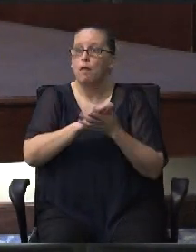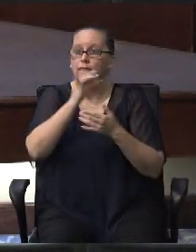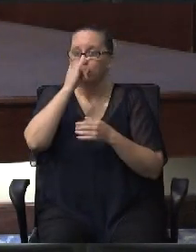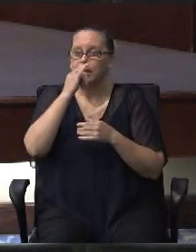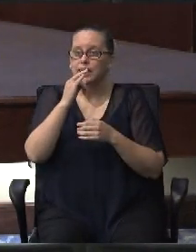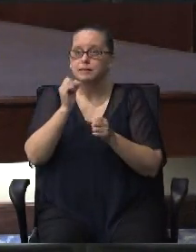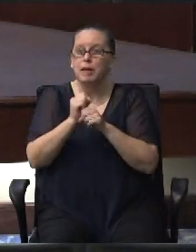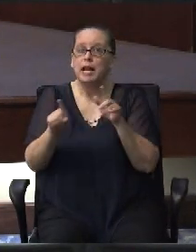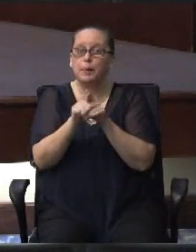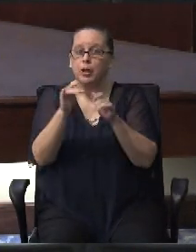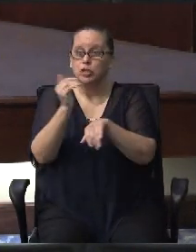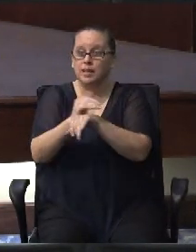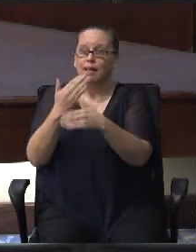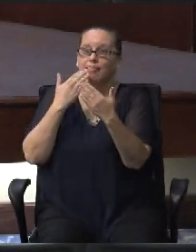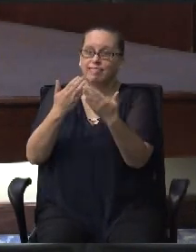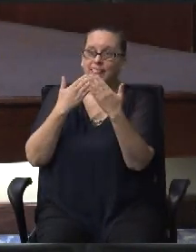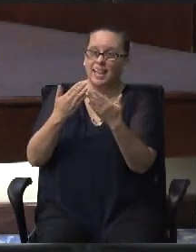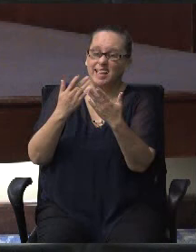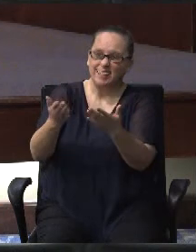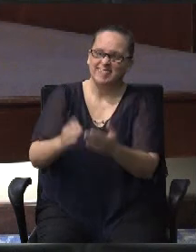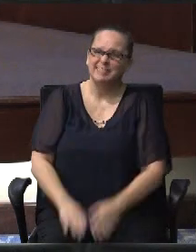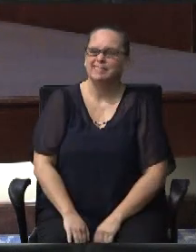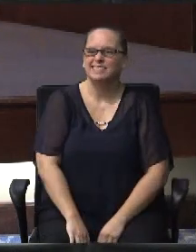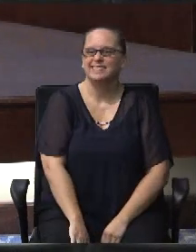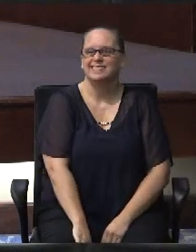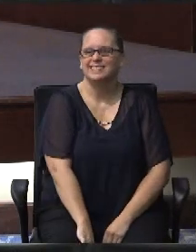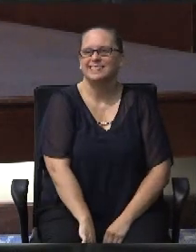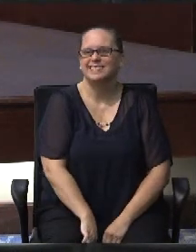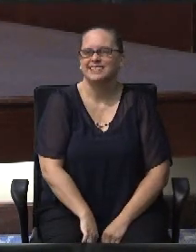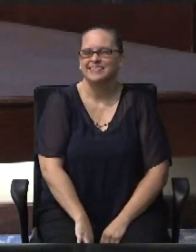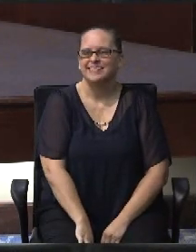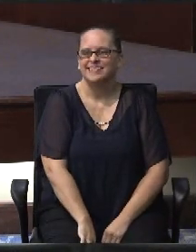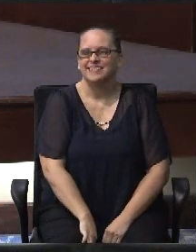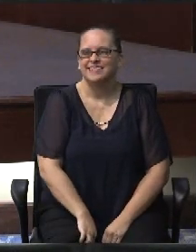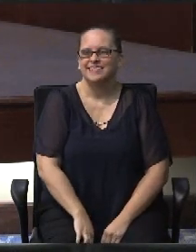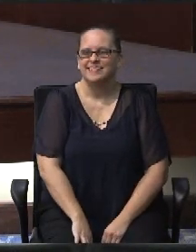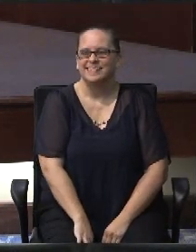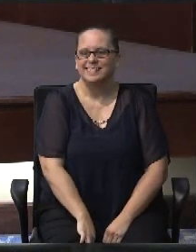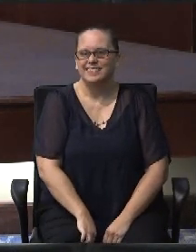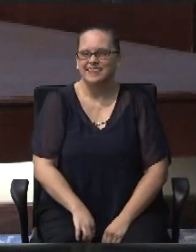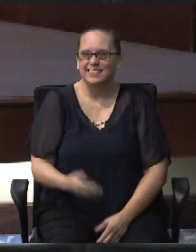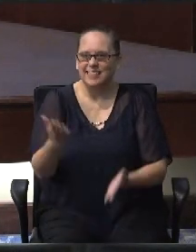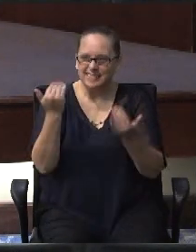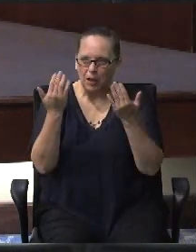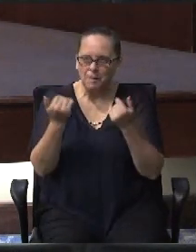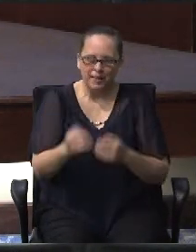kids made an appearance tonight. Thank you, Mabry and Davis, for coming. Come on up.